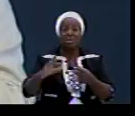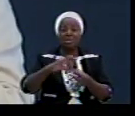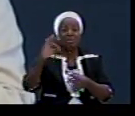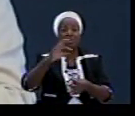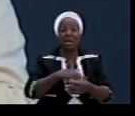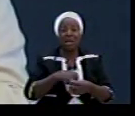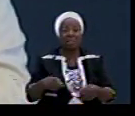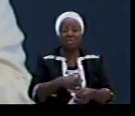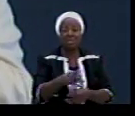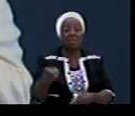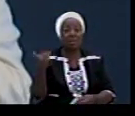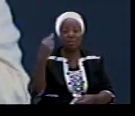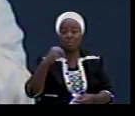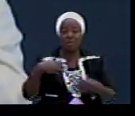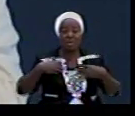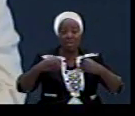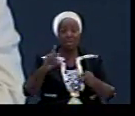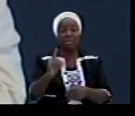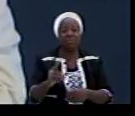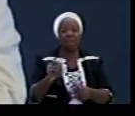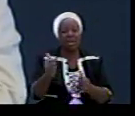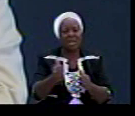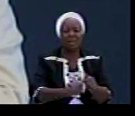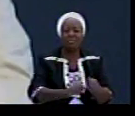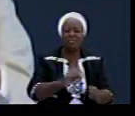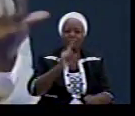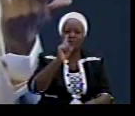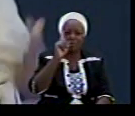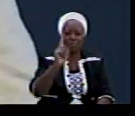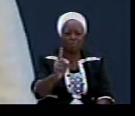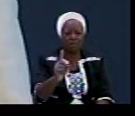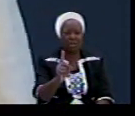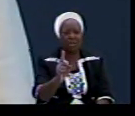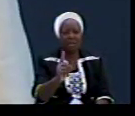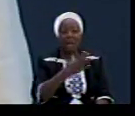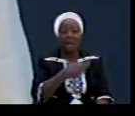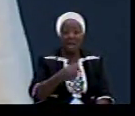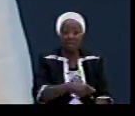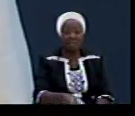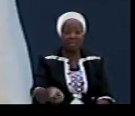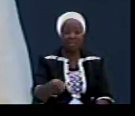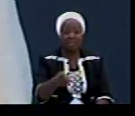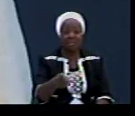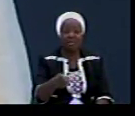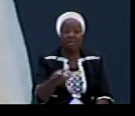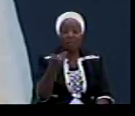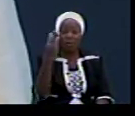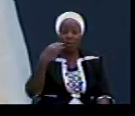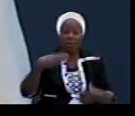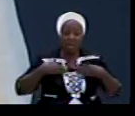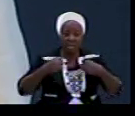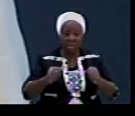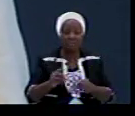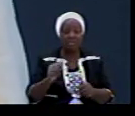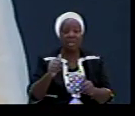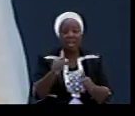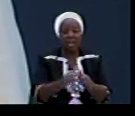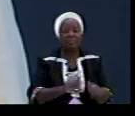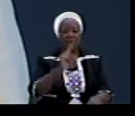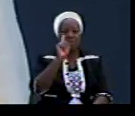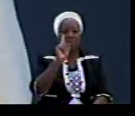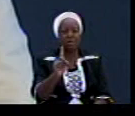were healed, everyone. And they were healed,